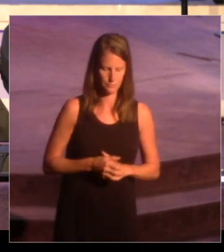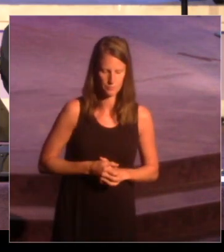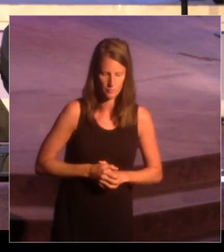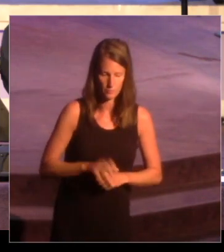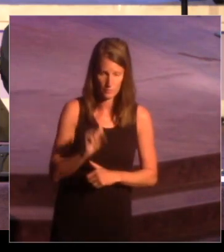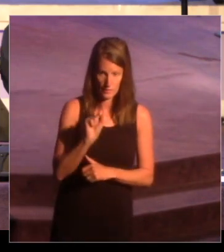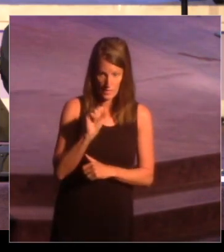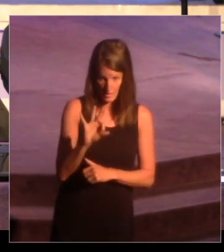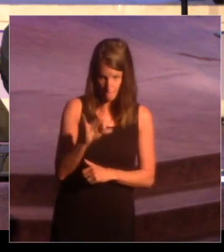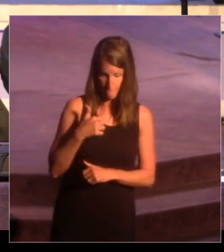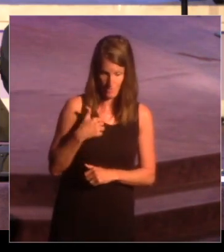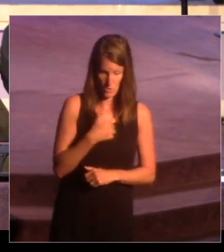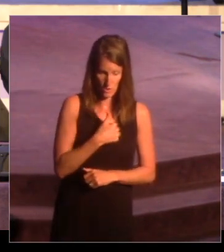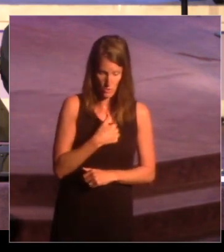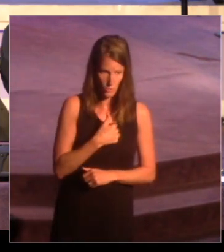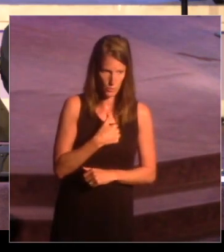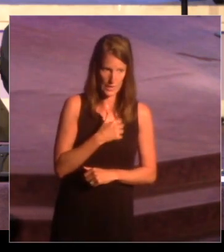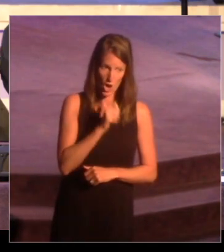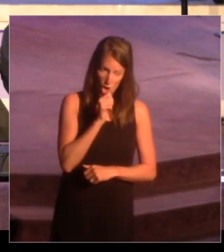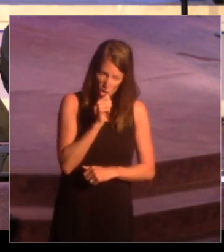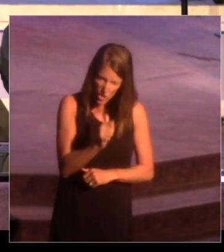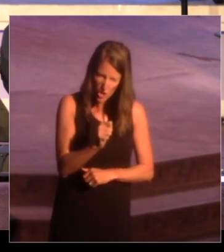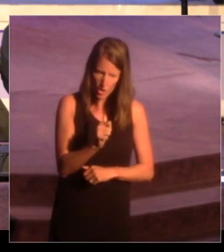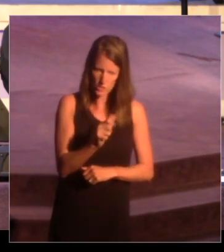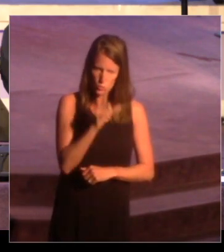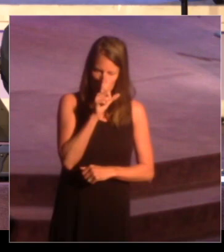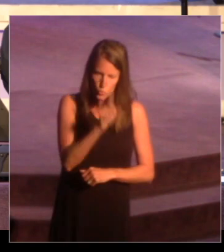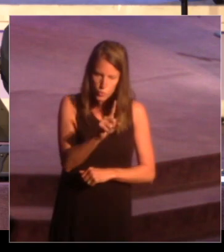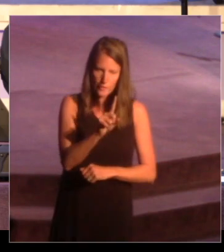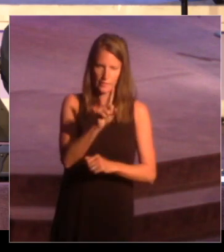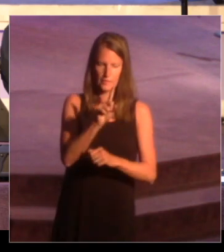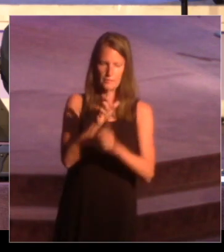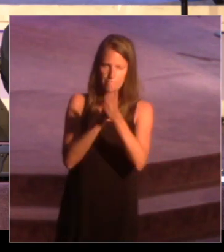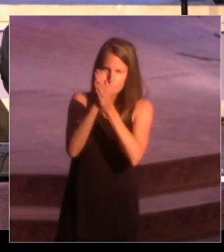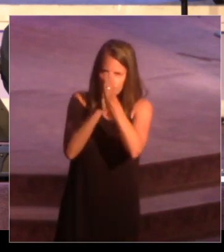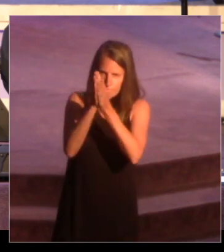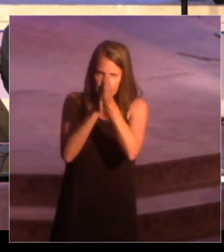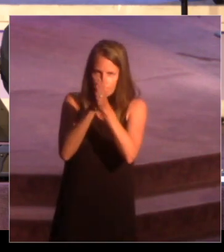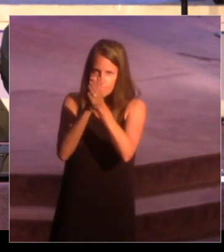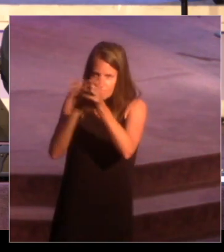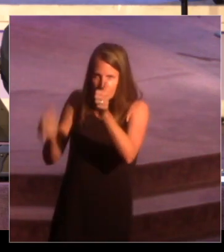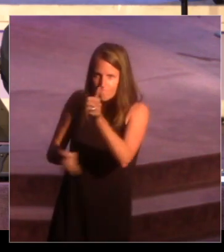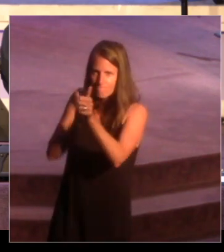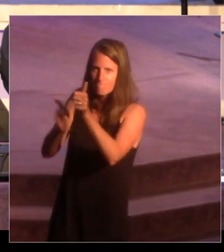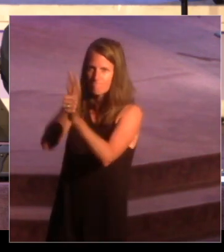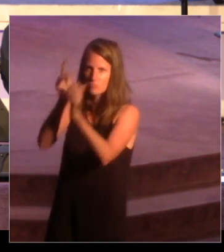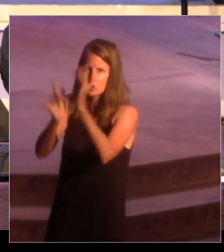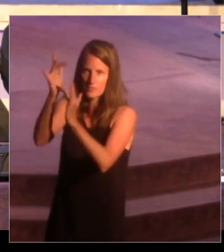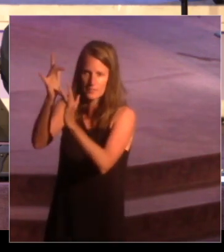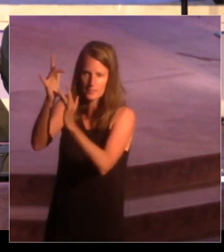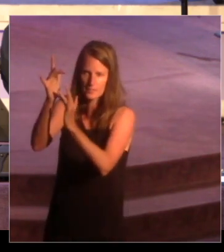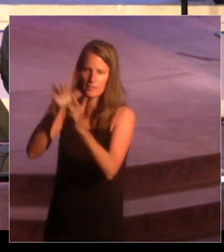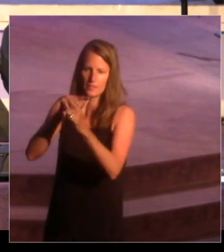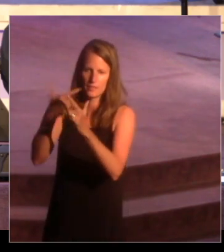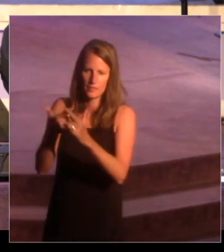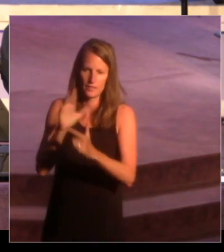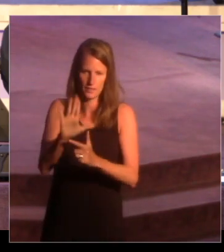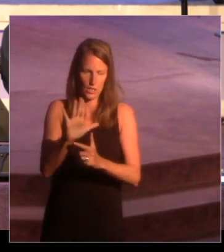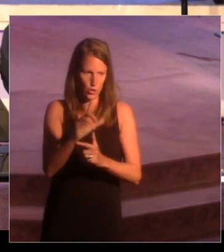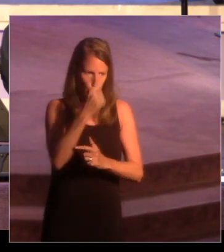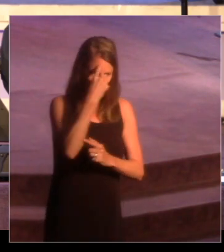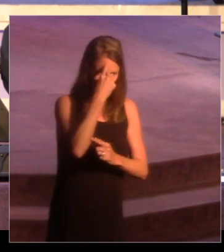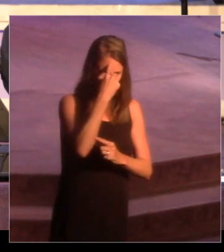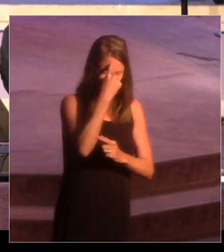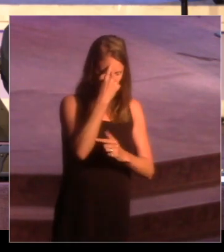not persistently and actively and recklessly pursuing Christ, you will be pulled away from him